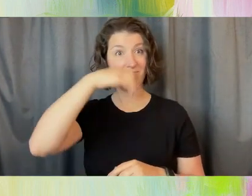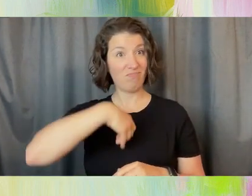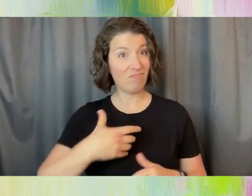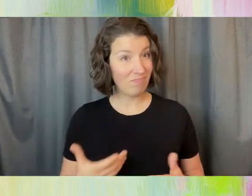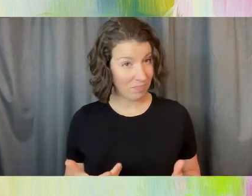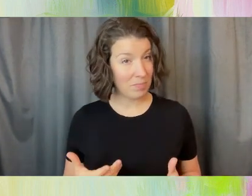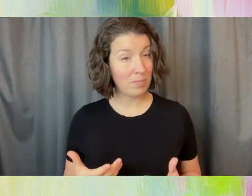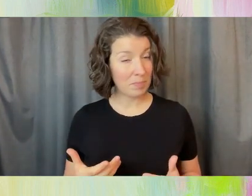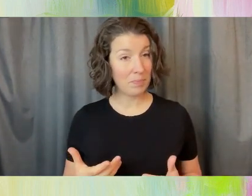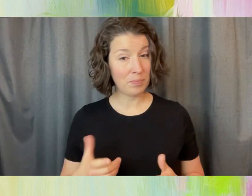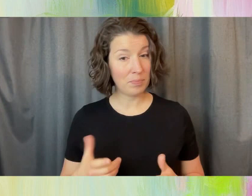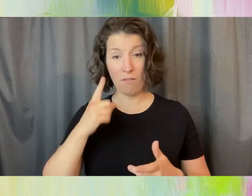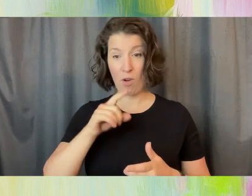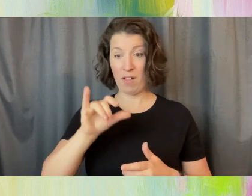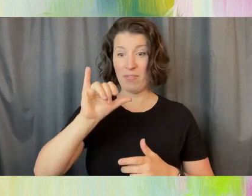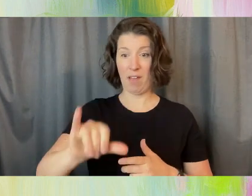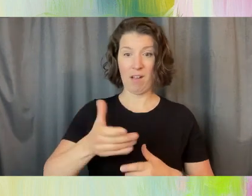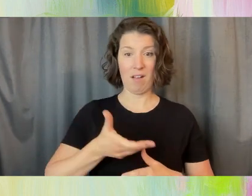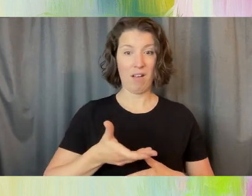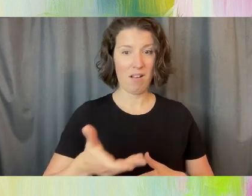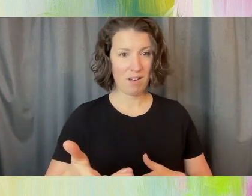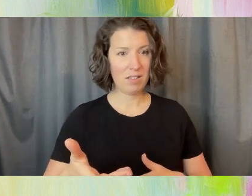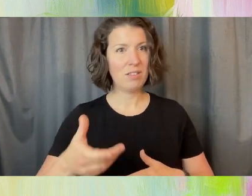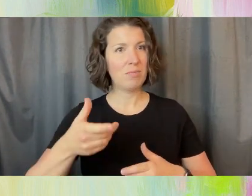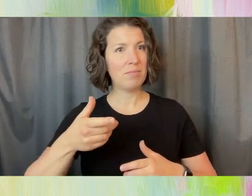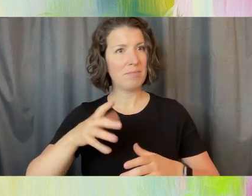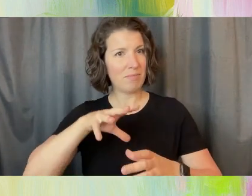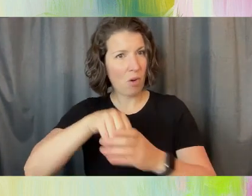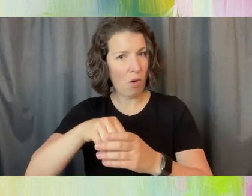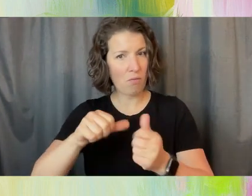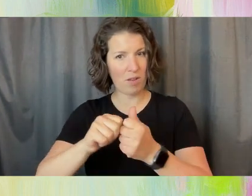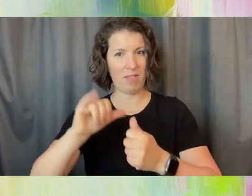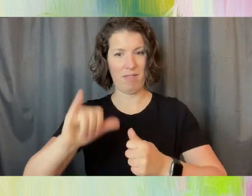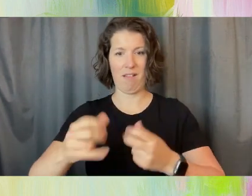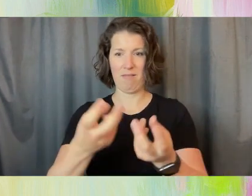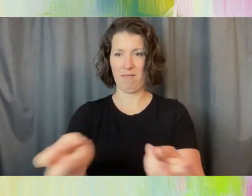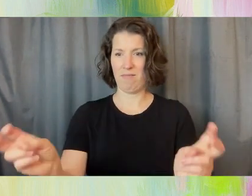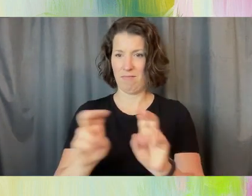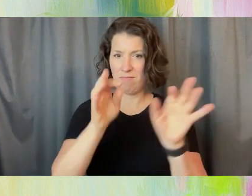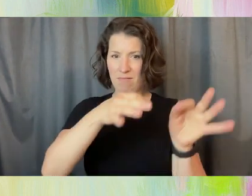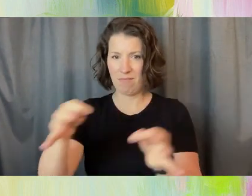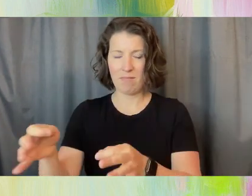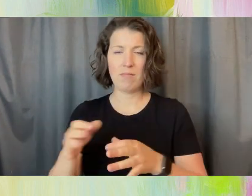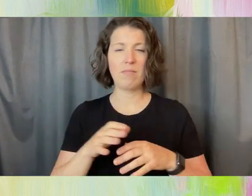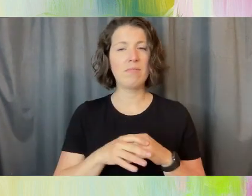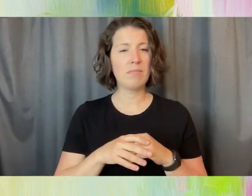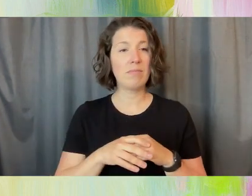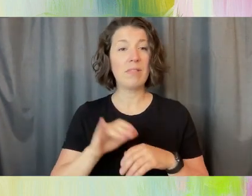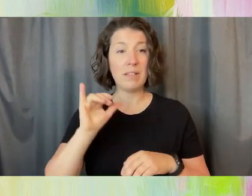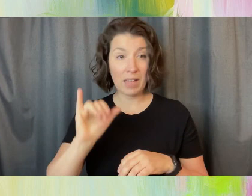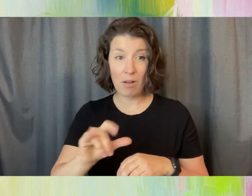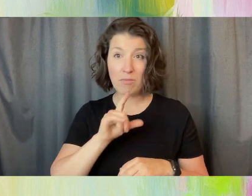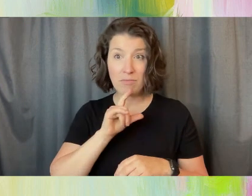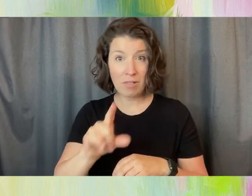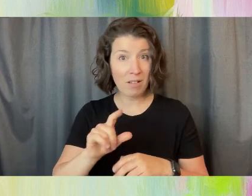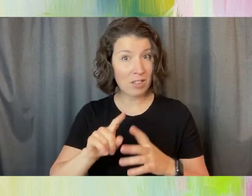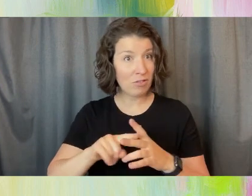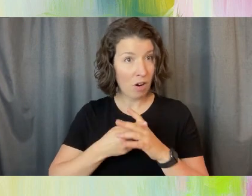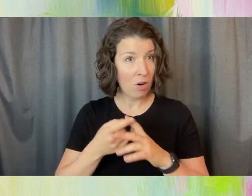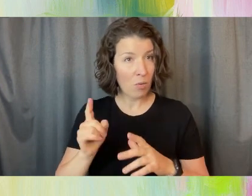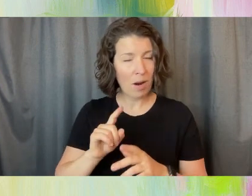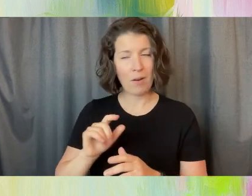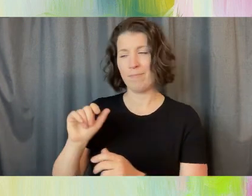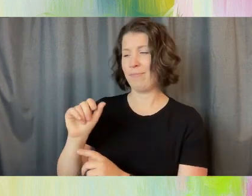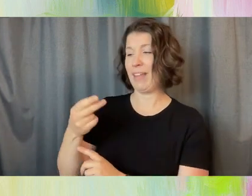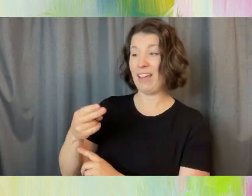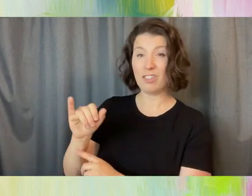seat at the table was really pioneered by the AIDS and HIV activists. But as time went